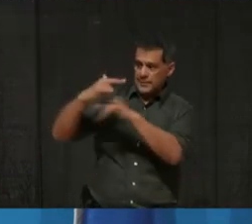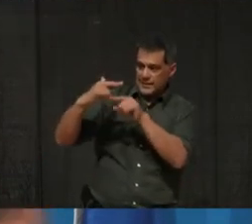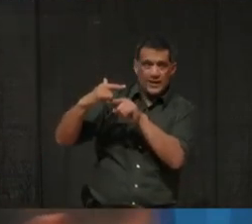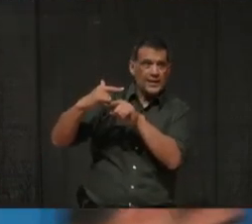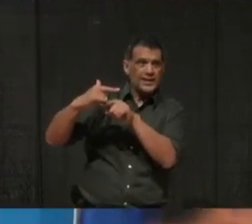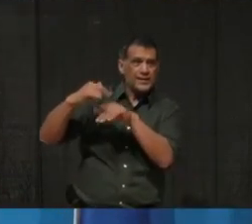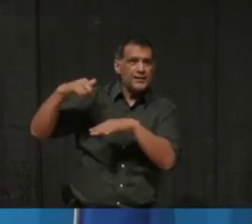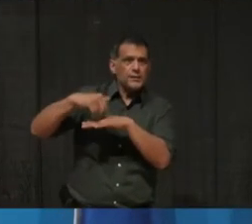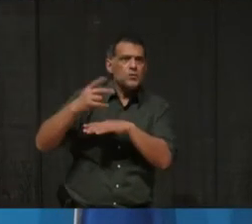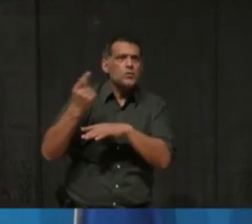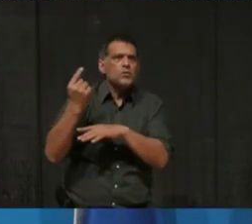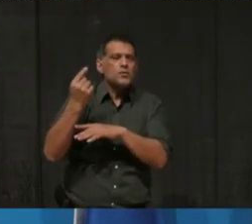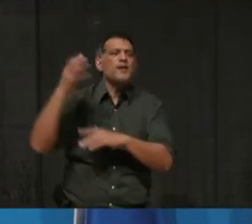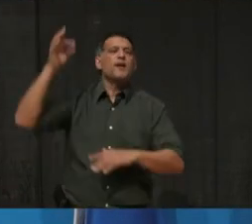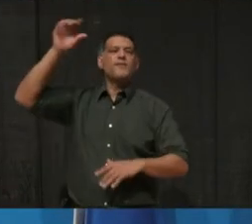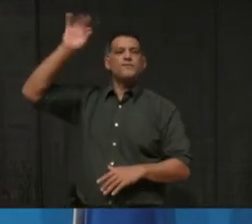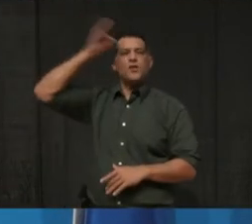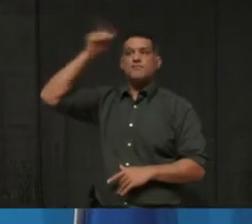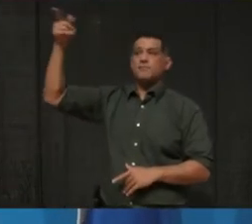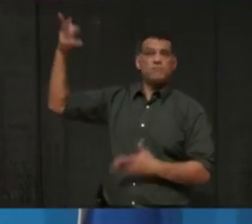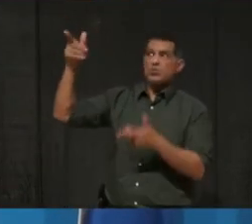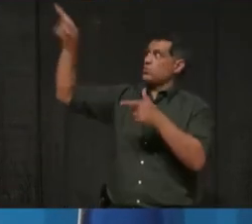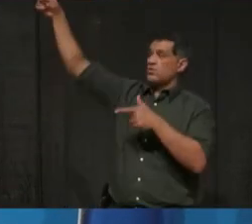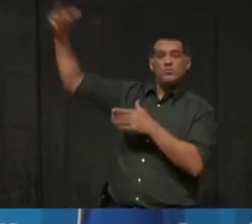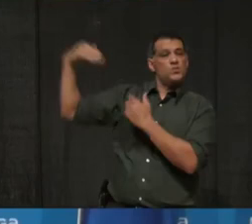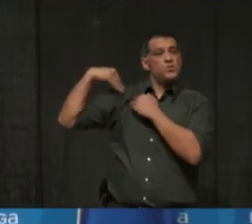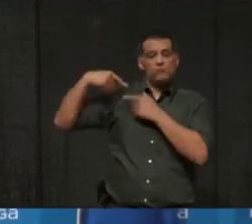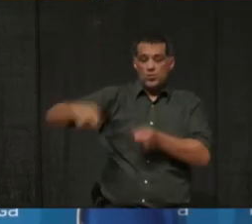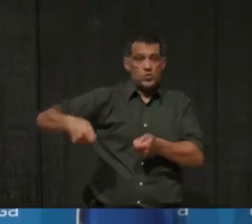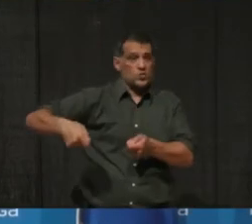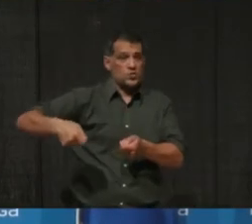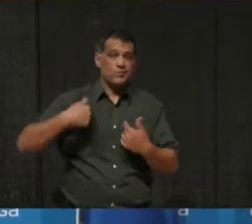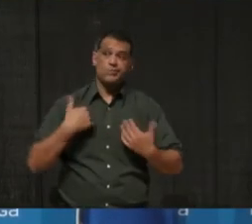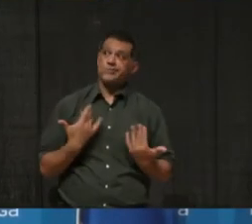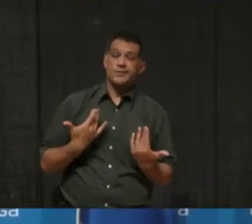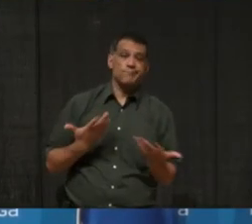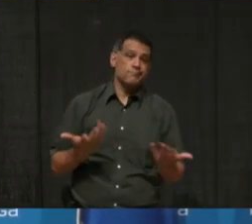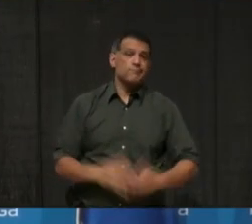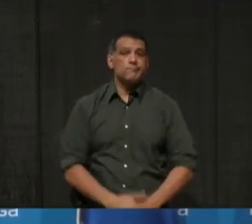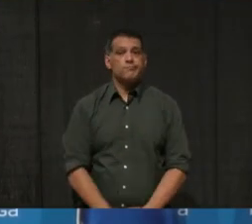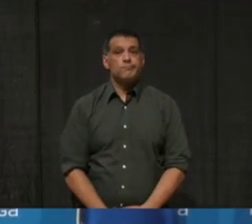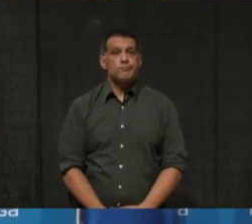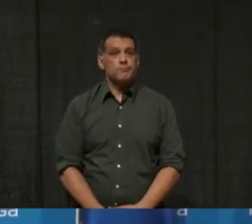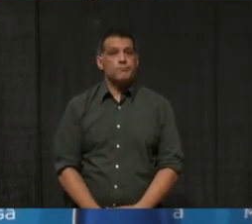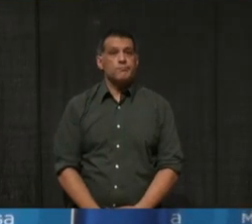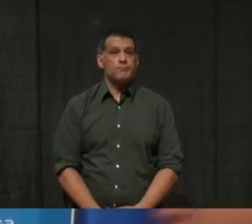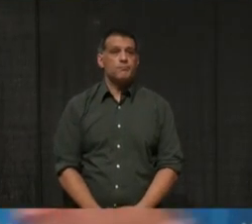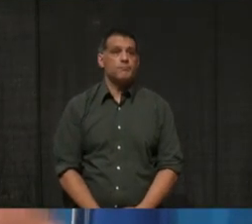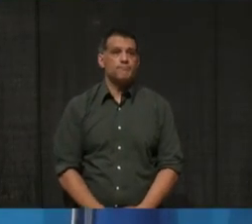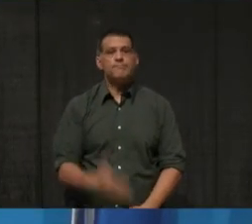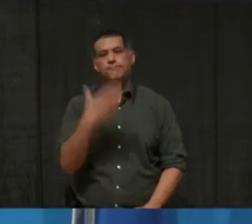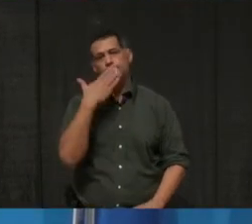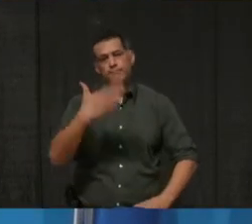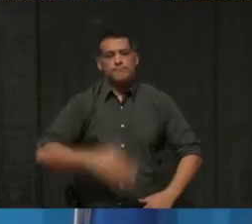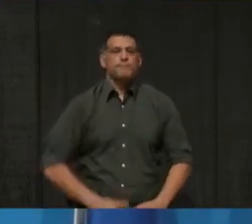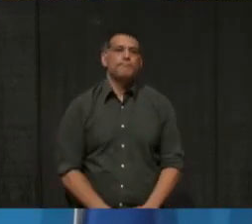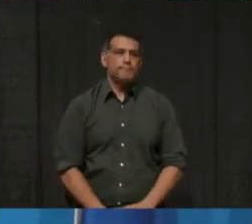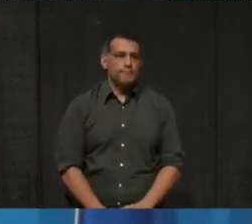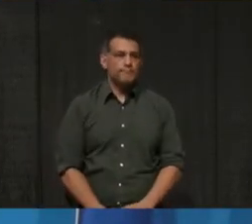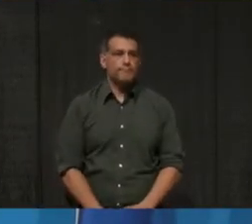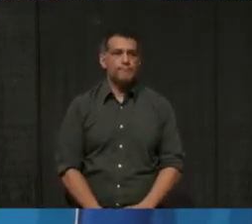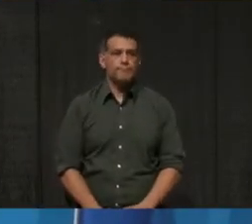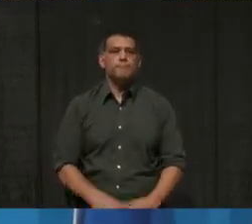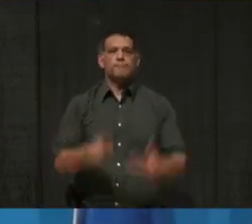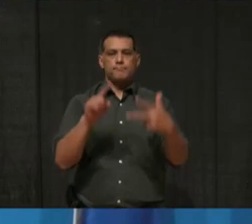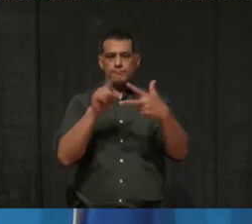question. Thank you so much. Can you please stay here, Dr. Lu? Sorry. Yes, Cal,